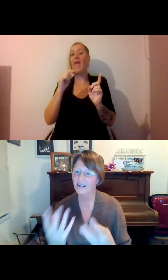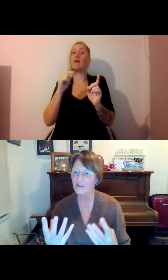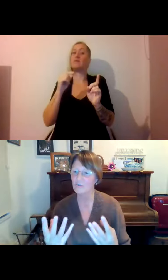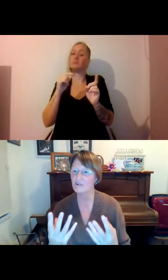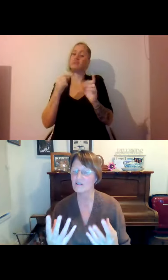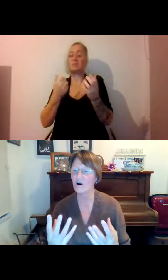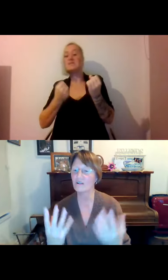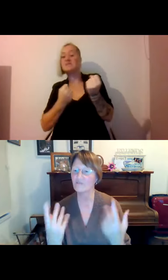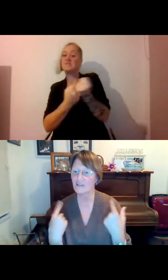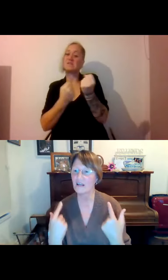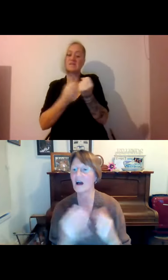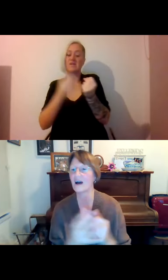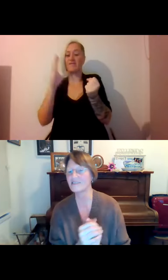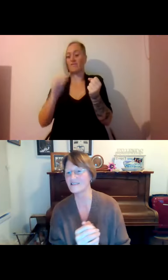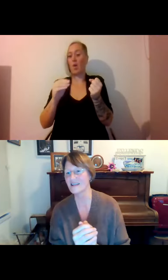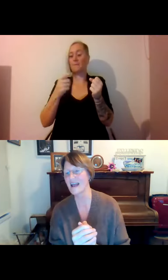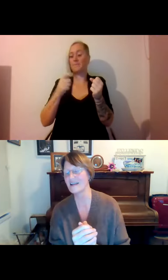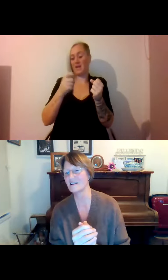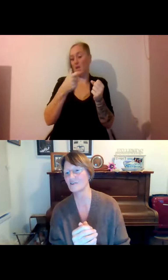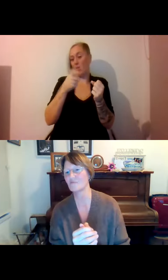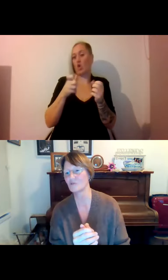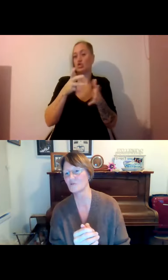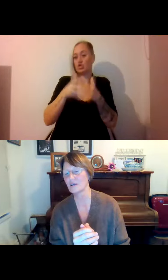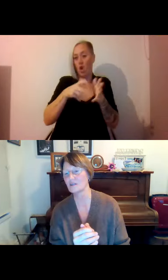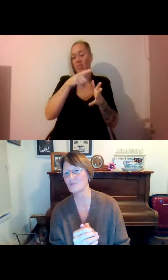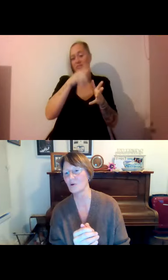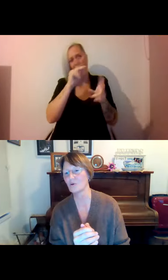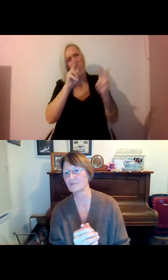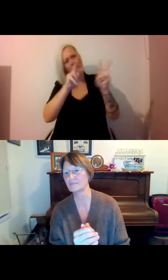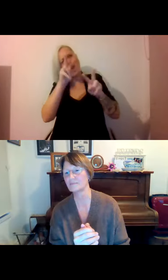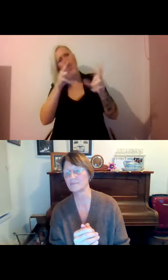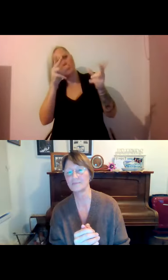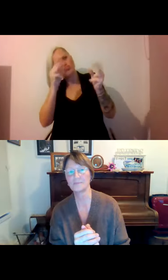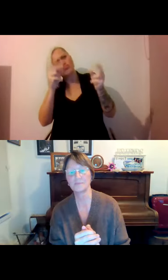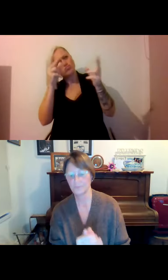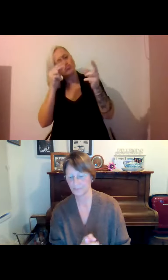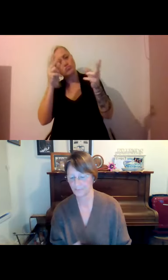by keyword signing for their understanding of what's being spoken.